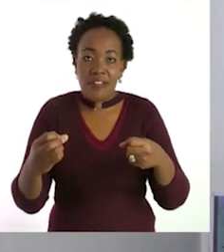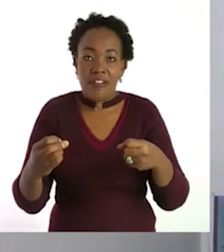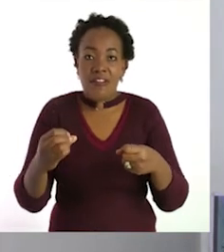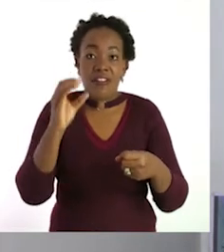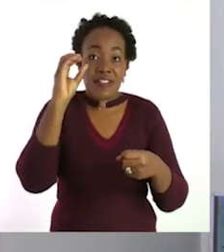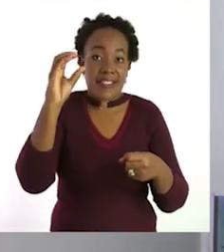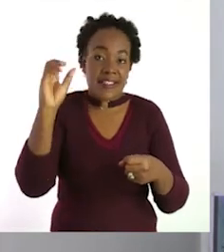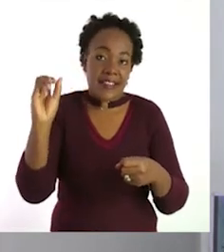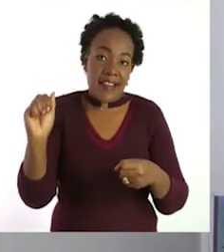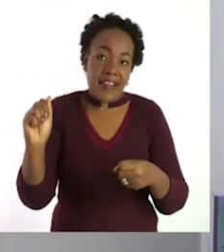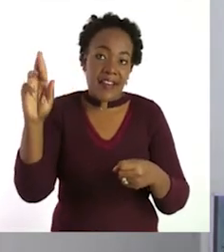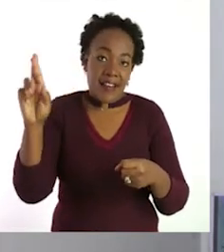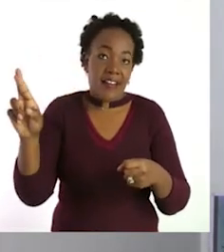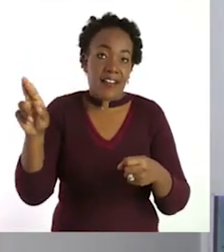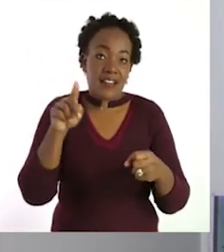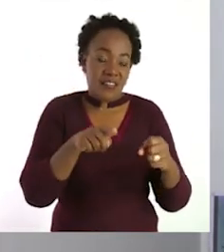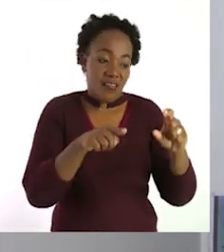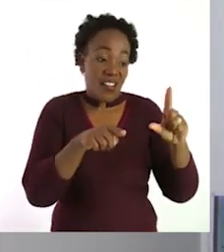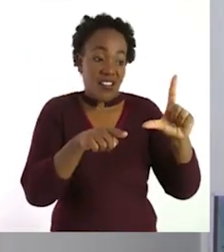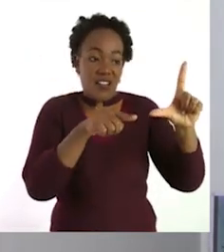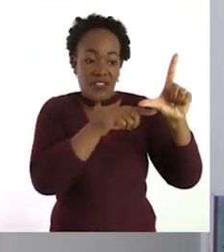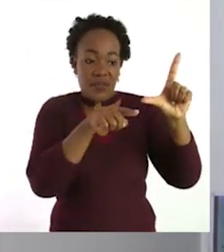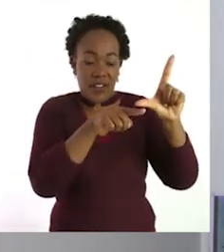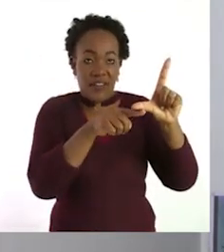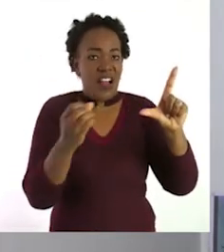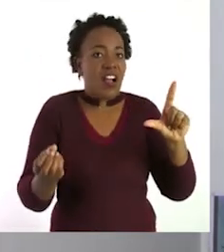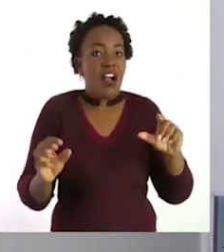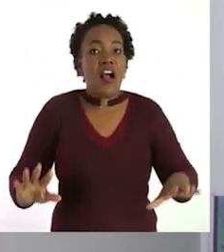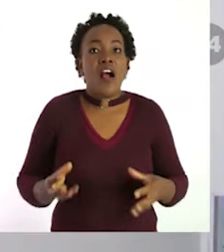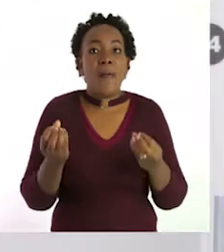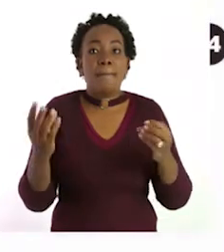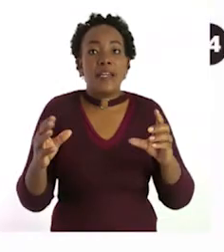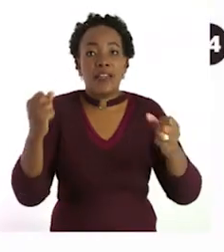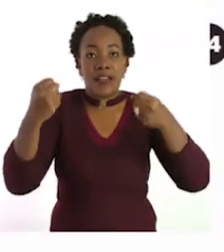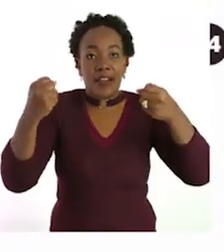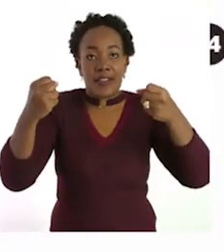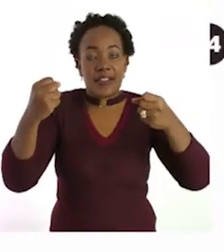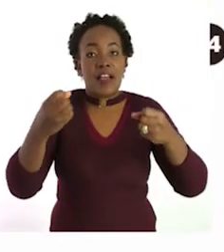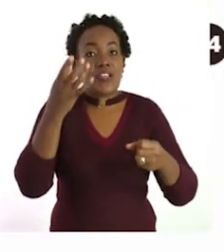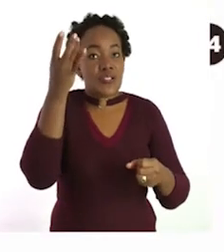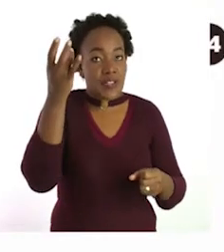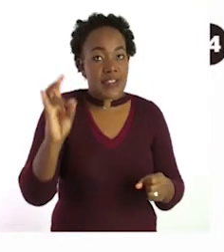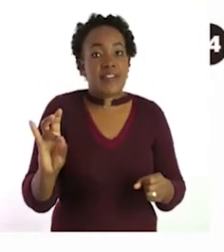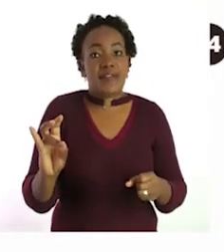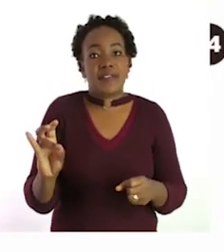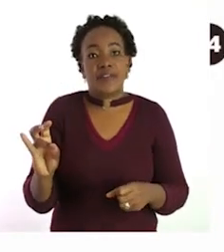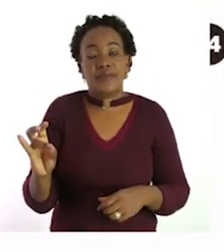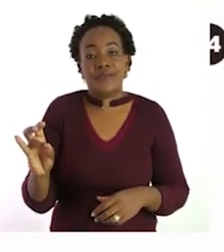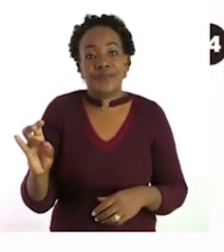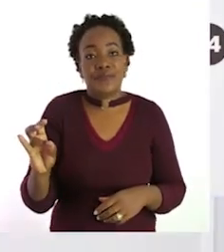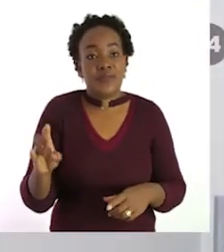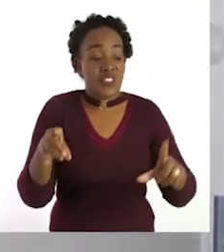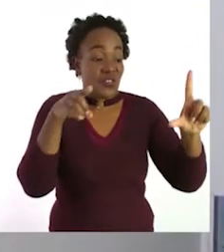here. This is cars. How many cars? Seven. Seven. We come